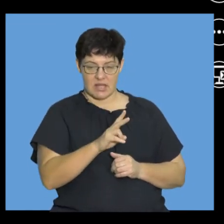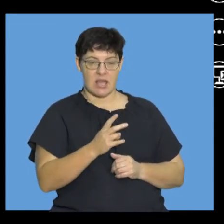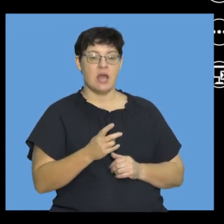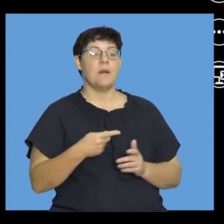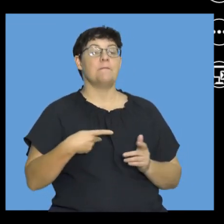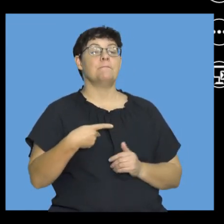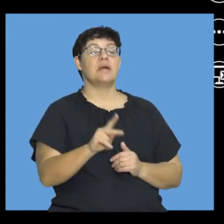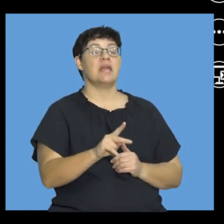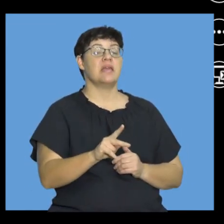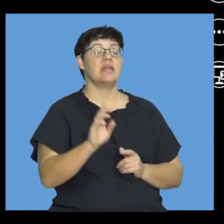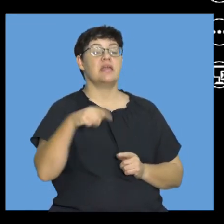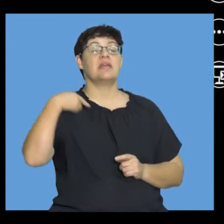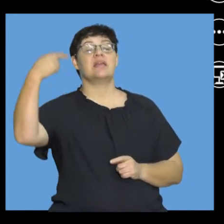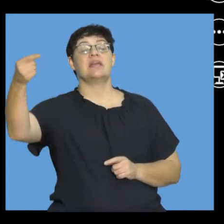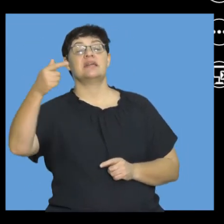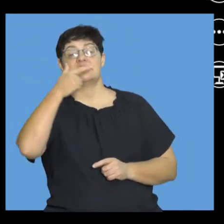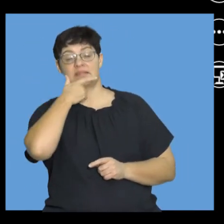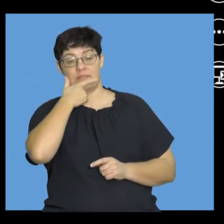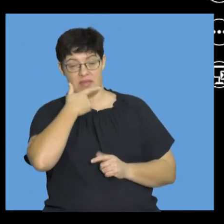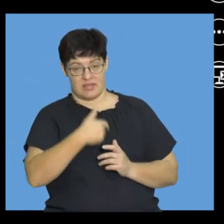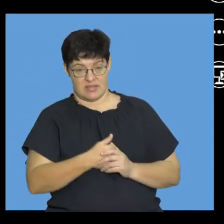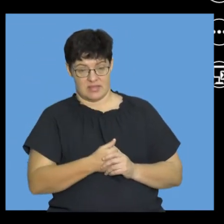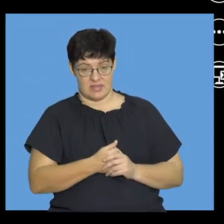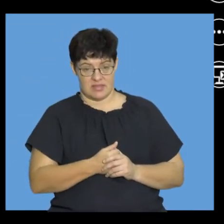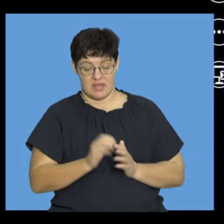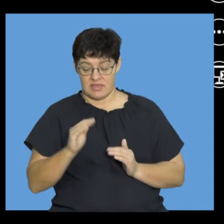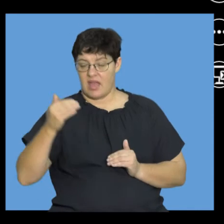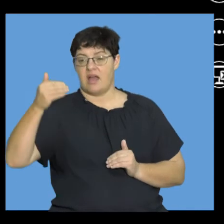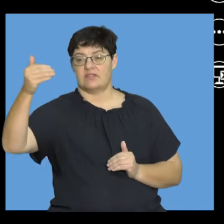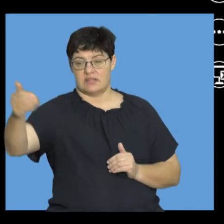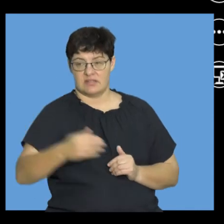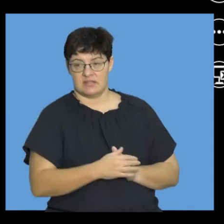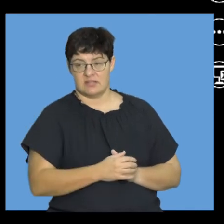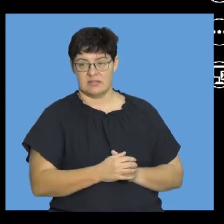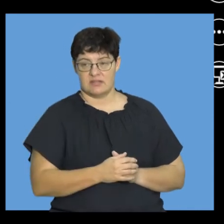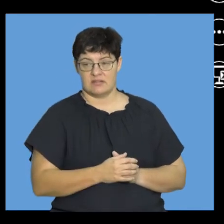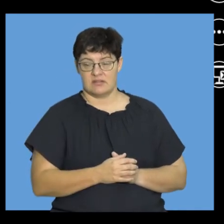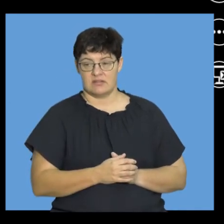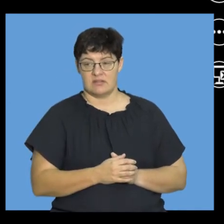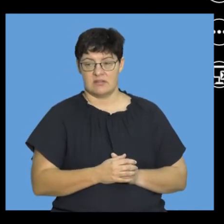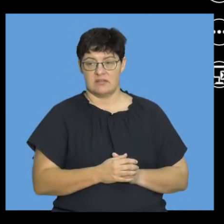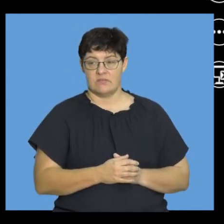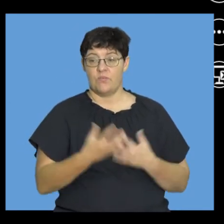in December and the months after that. So therefore, what do we have here?